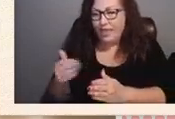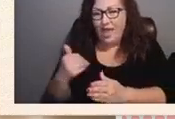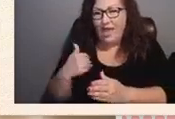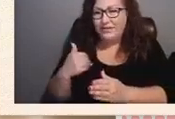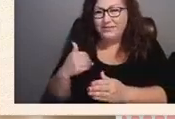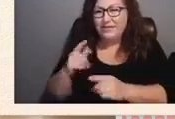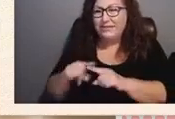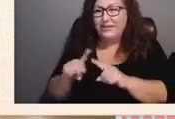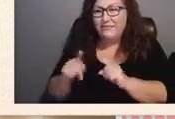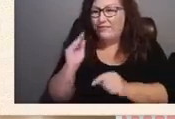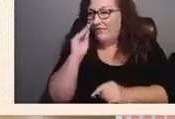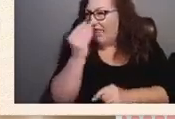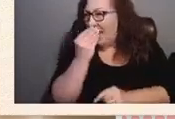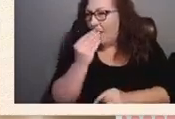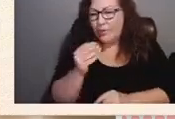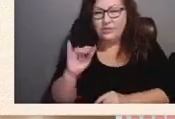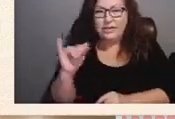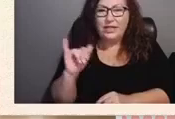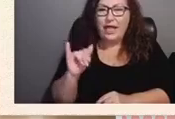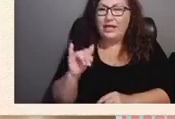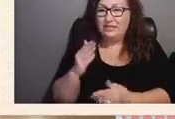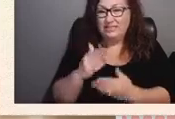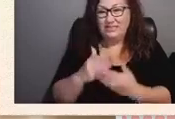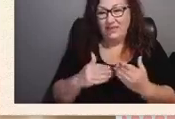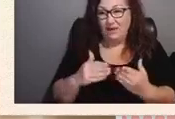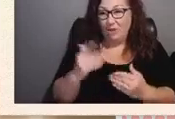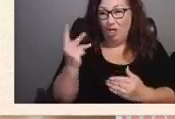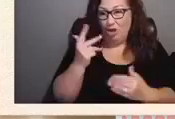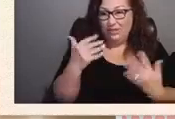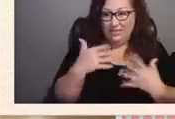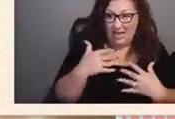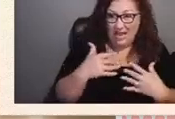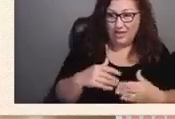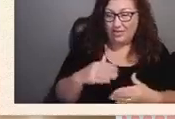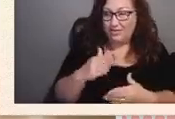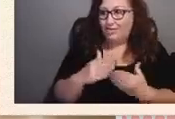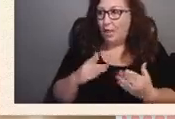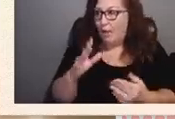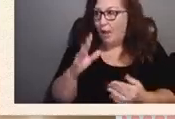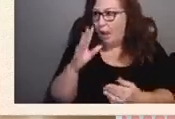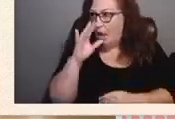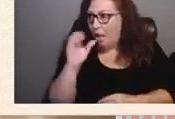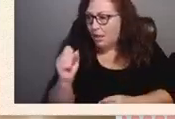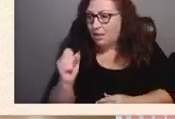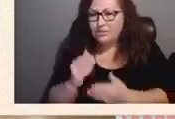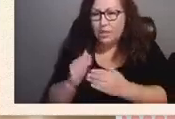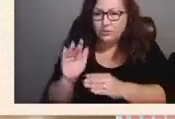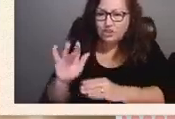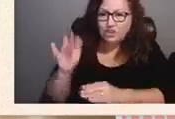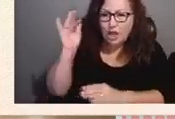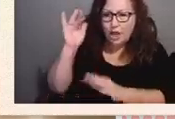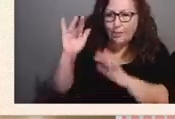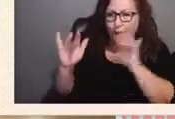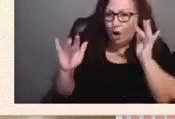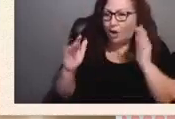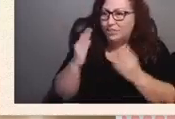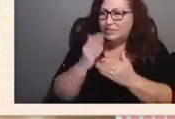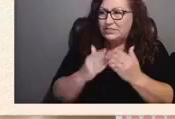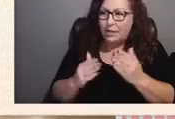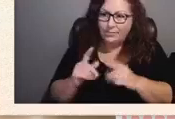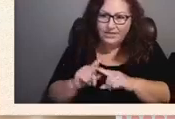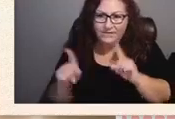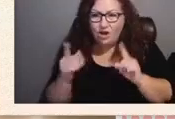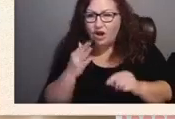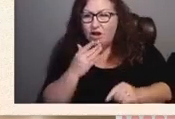like some are scary looking, some are mesmerizing, some are shimmering, some have different colors, spikes,